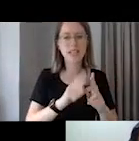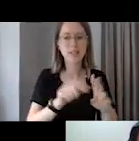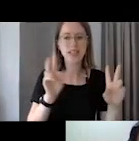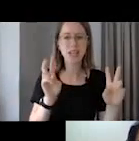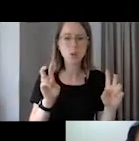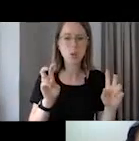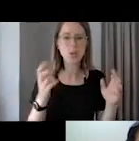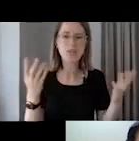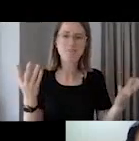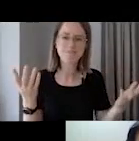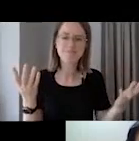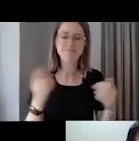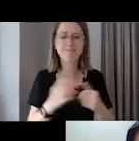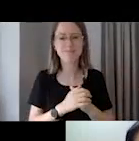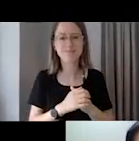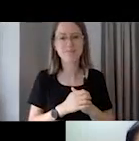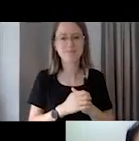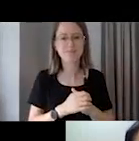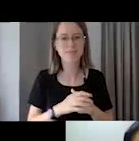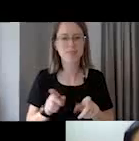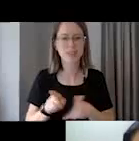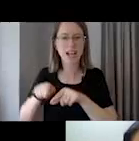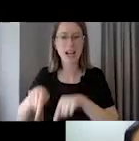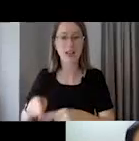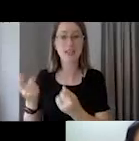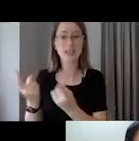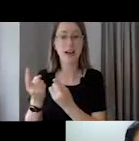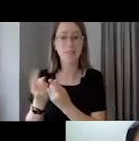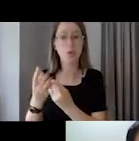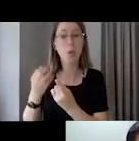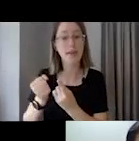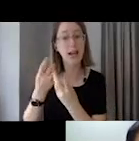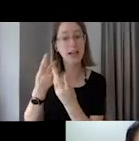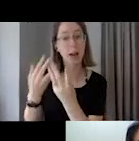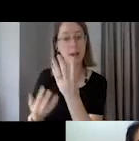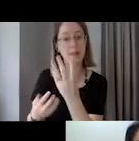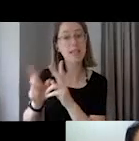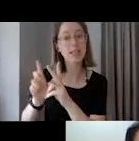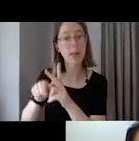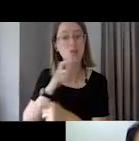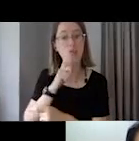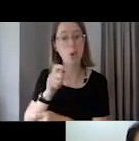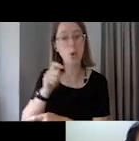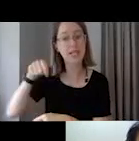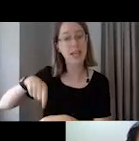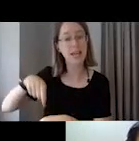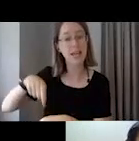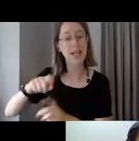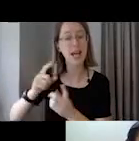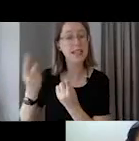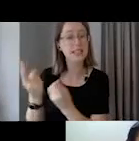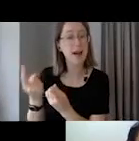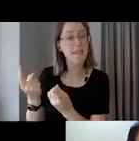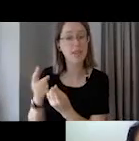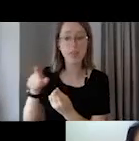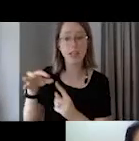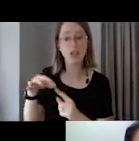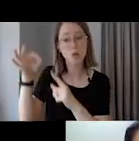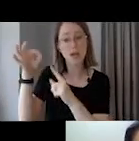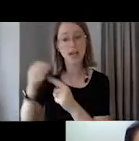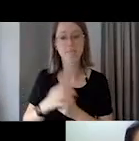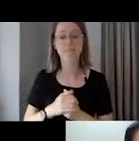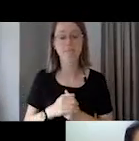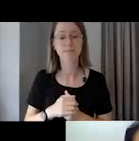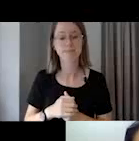issues, as we do here at Stuff. We actually have a couple of disabled reporters here, so that's quite unique. And